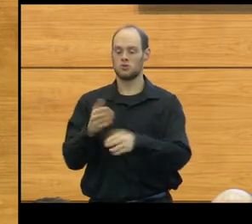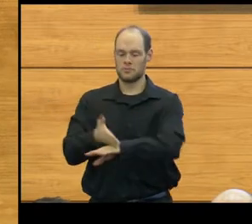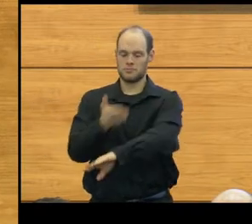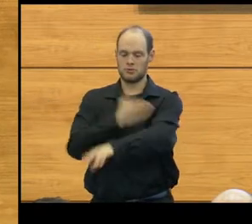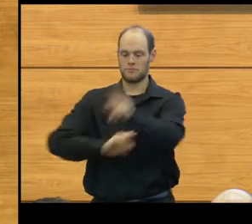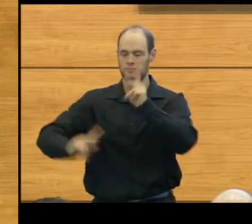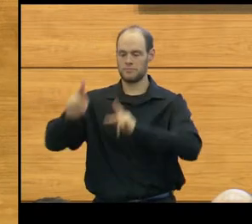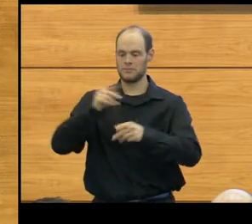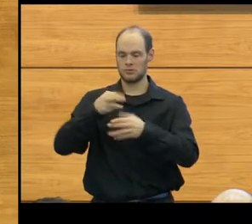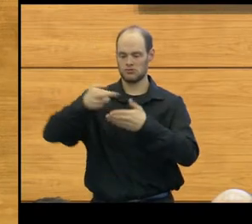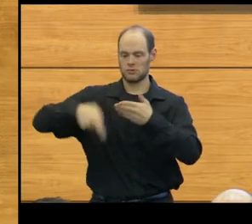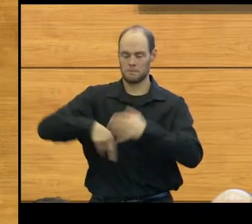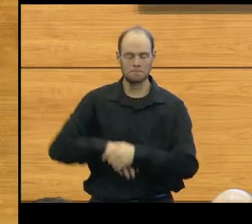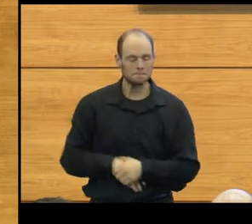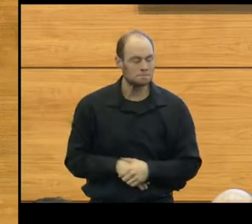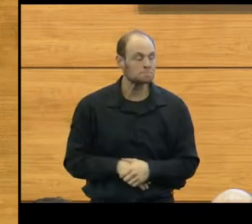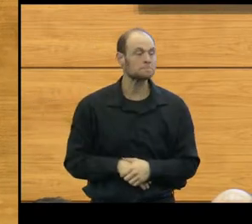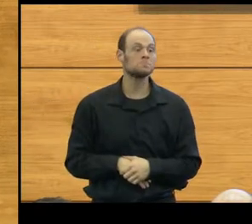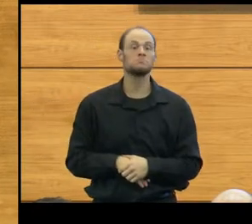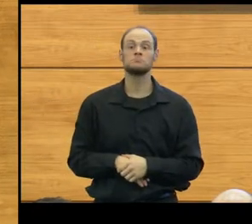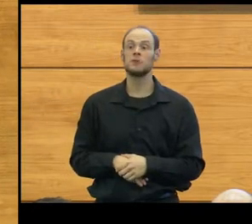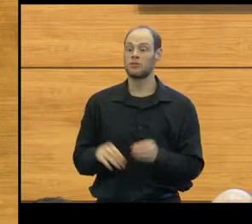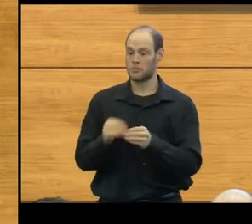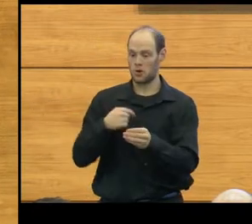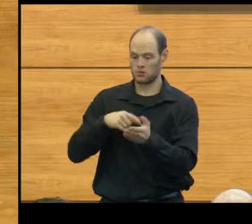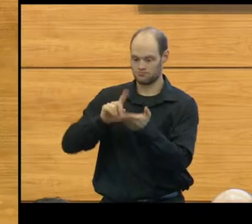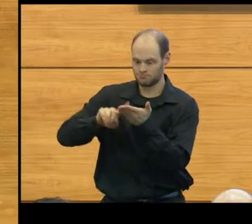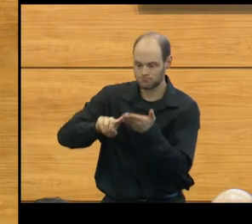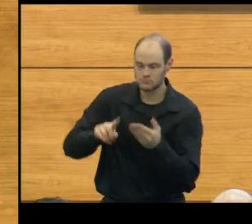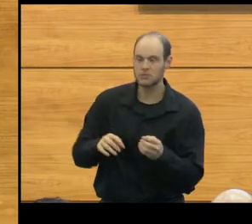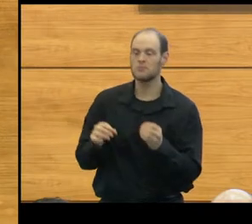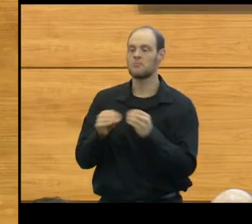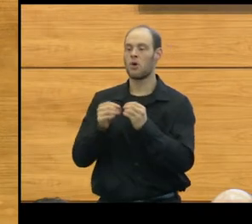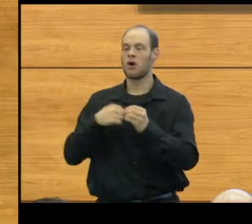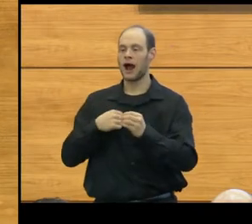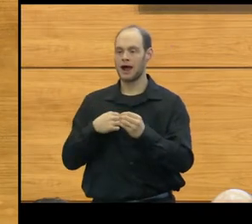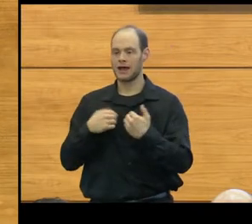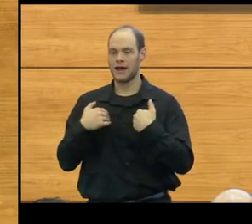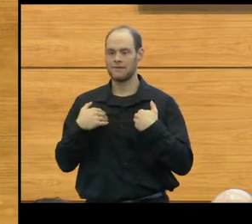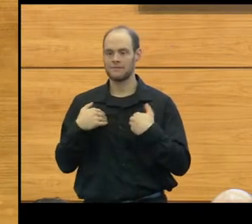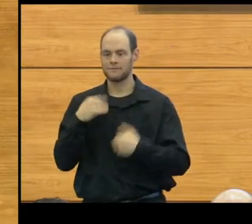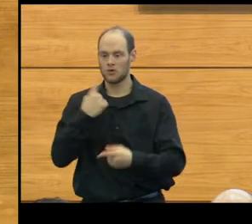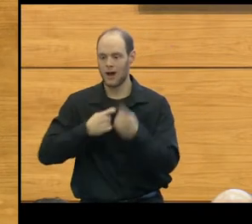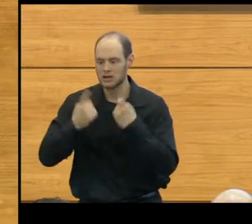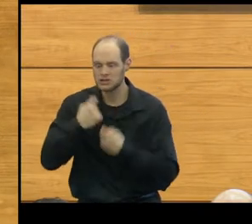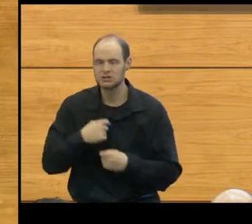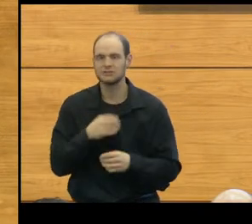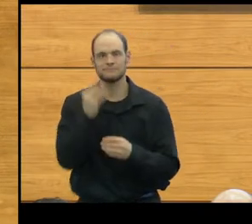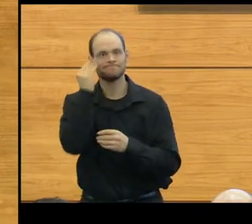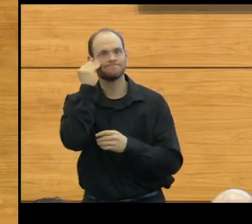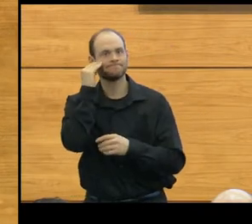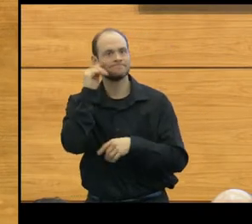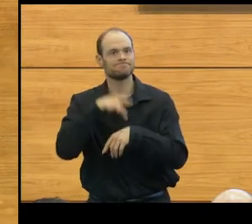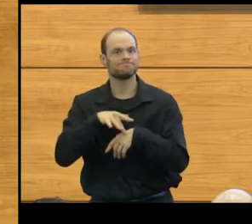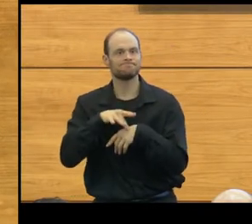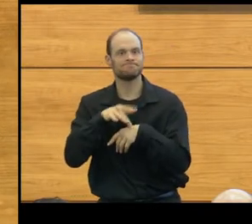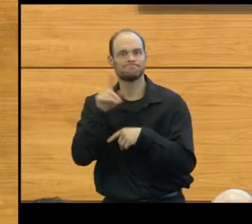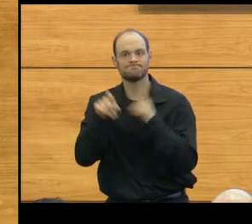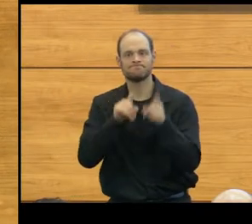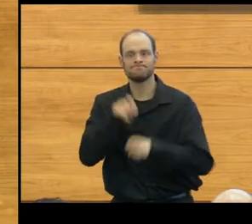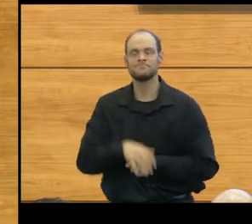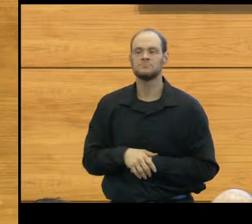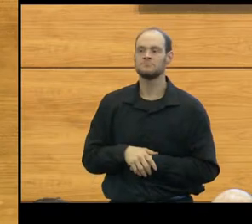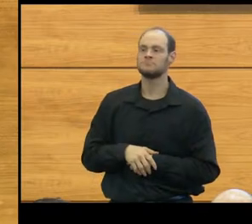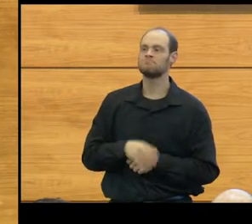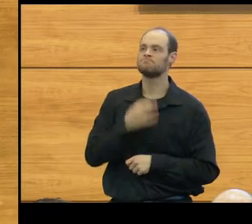outcome. The more I study, the more questions I have. But often what I have found is that the